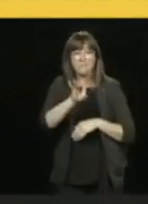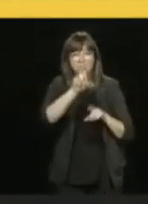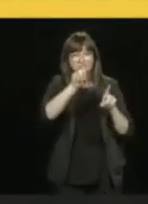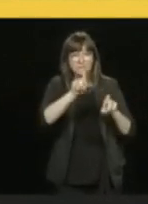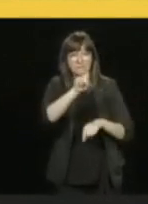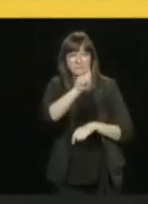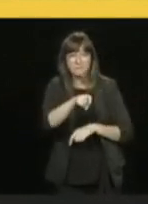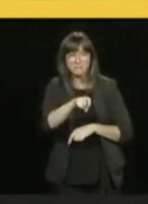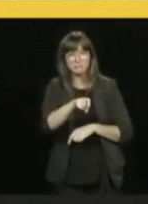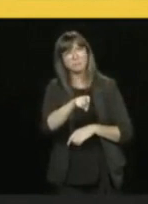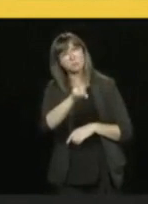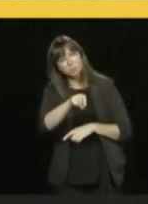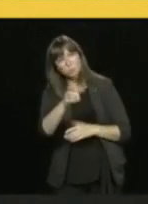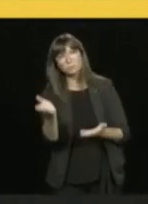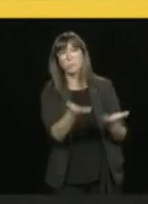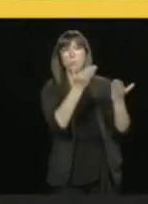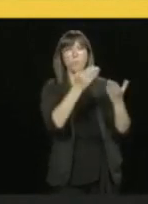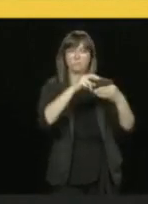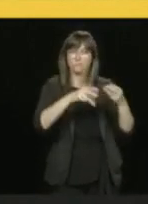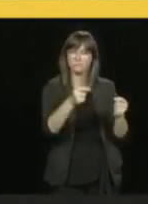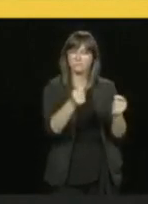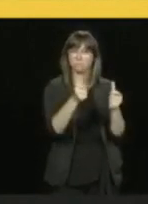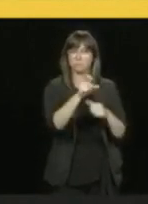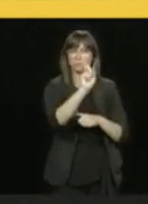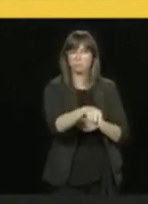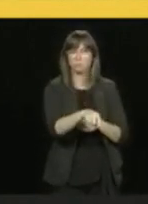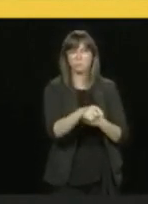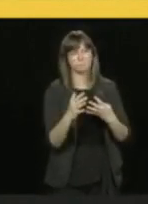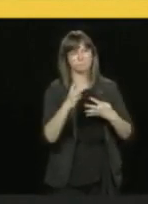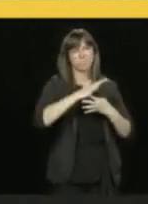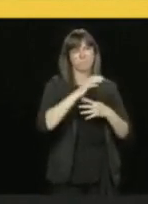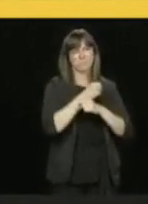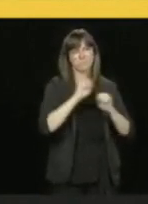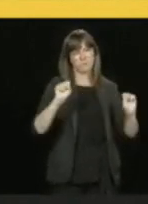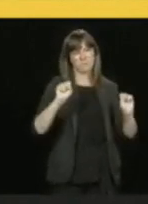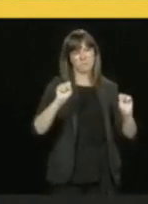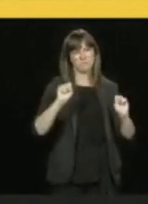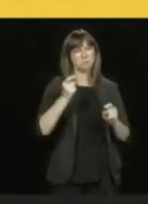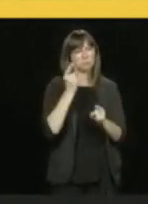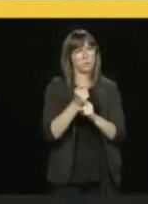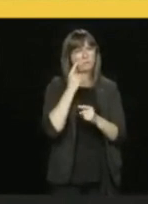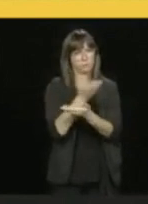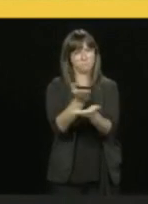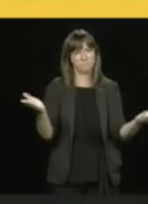be able to get one and get it quickly. This is about safety, and it's about what's right for Canadians.